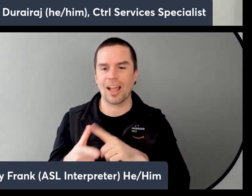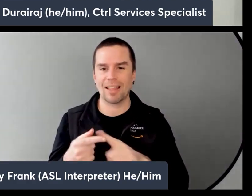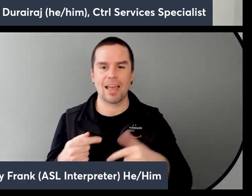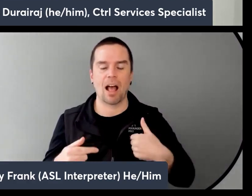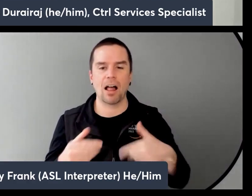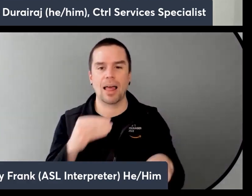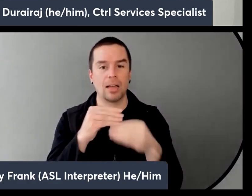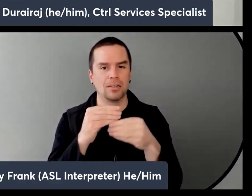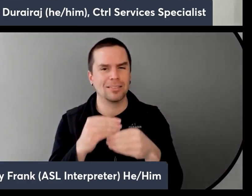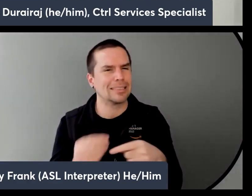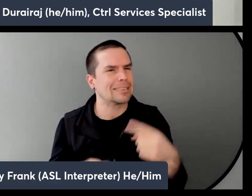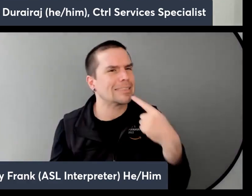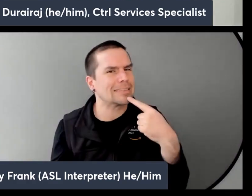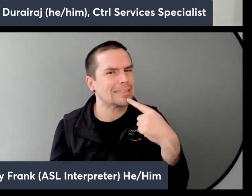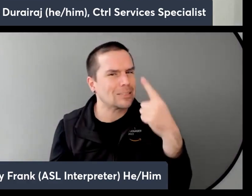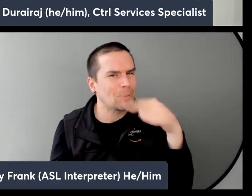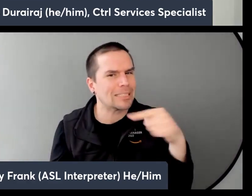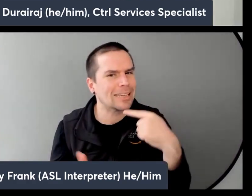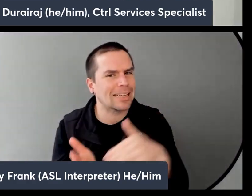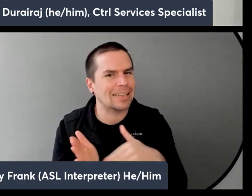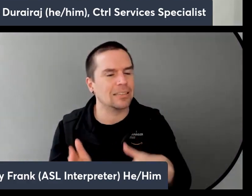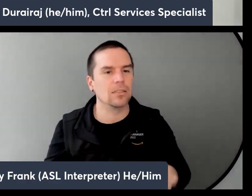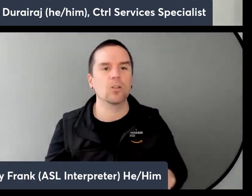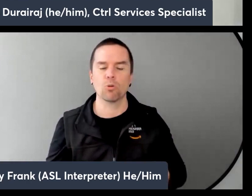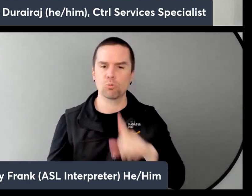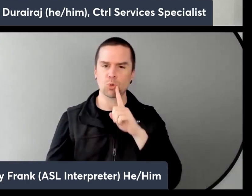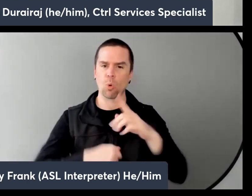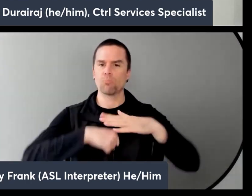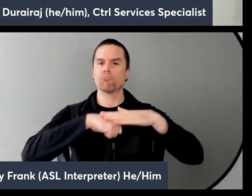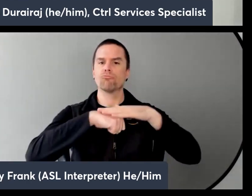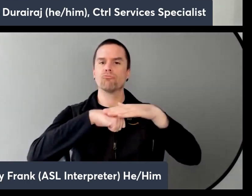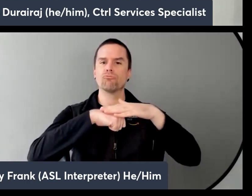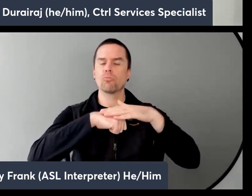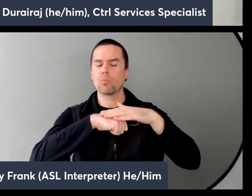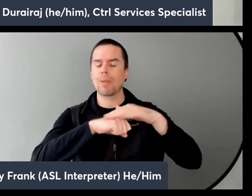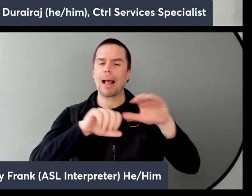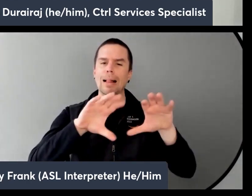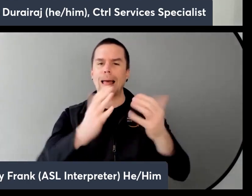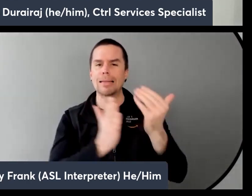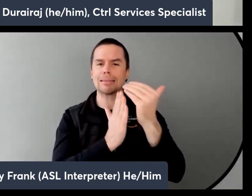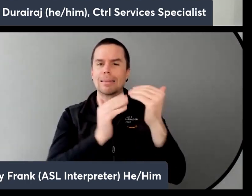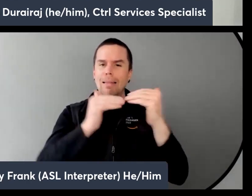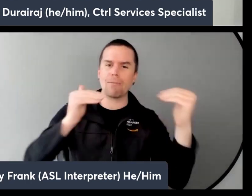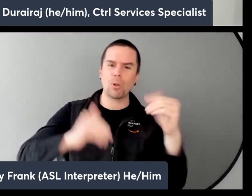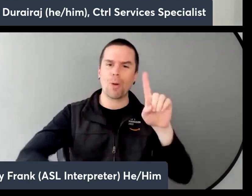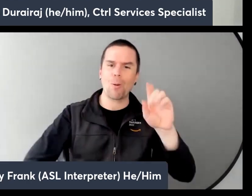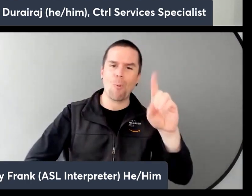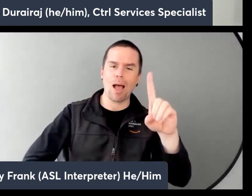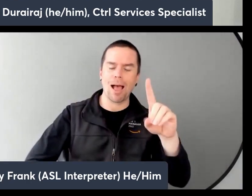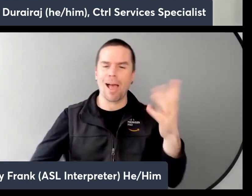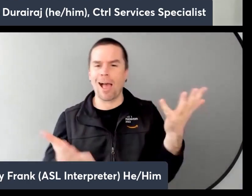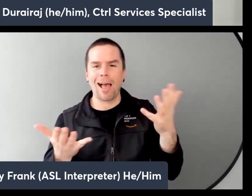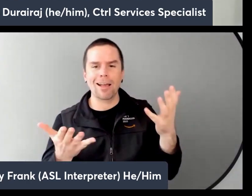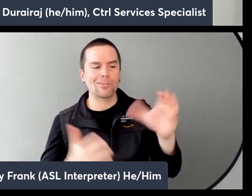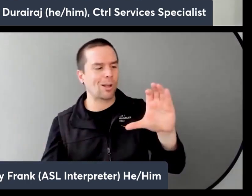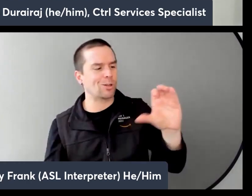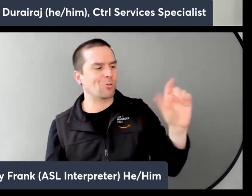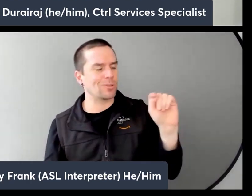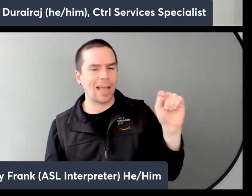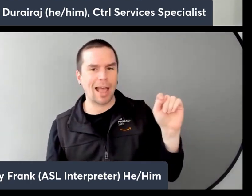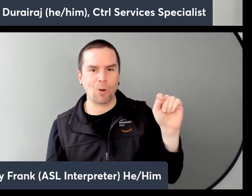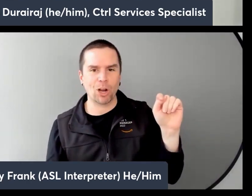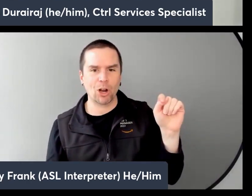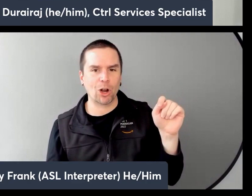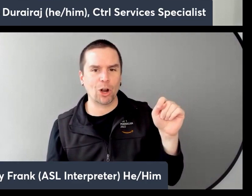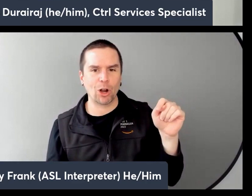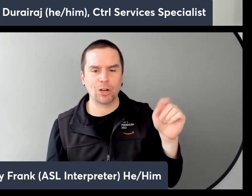Sure. let's start off with the 101. What is Control Tower? And for someone who's never heard of what it is,